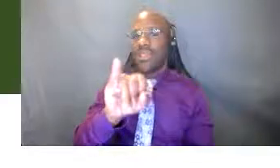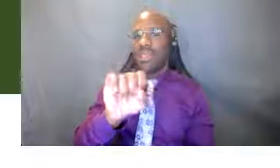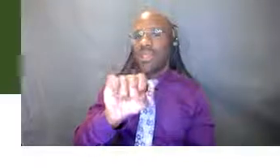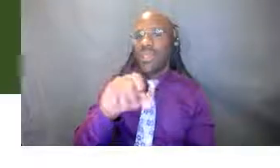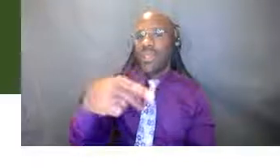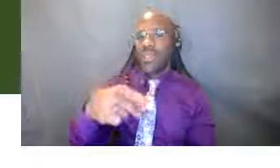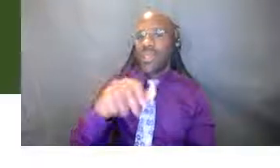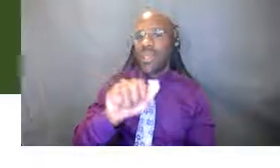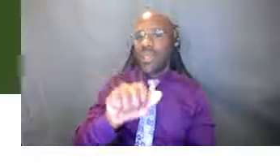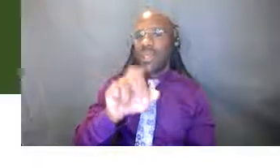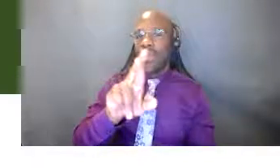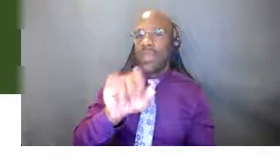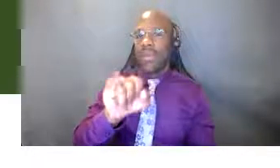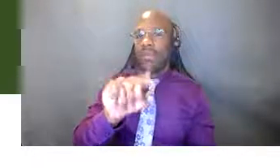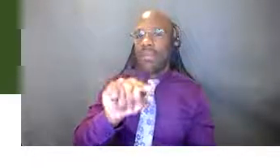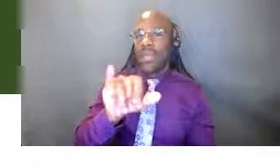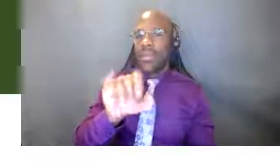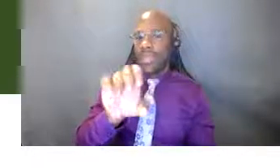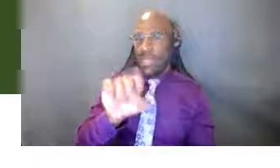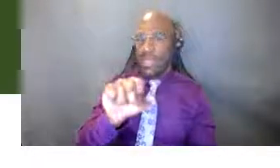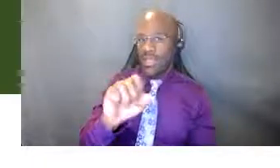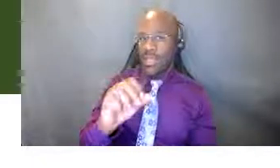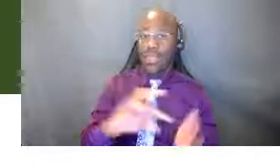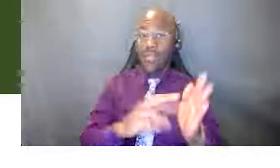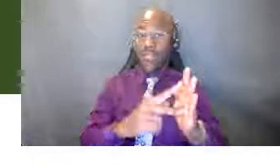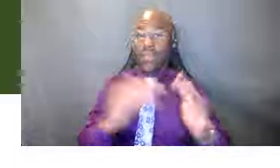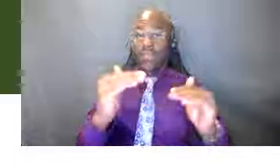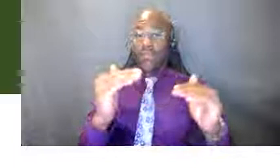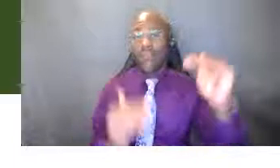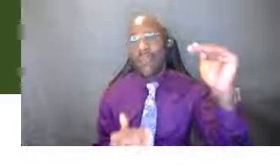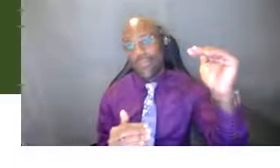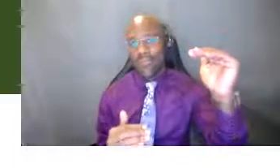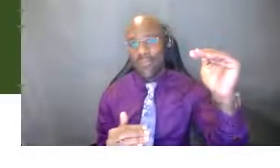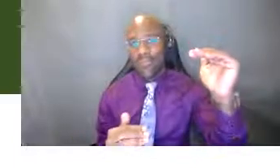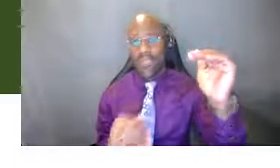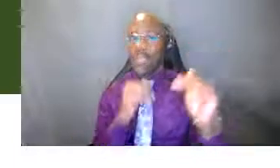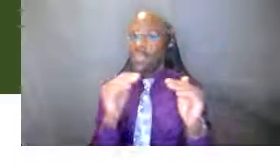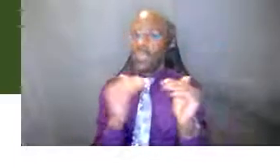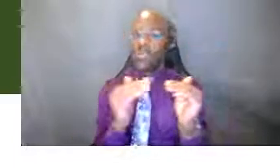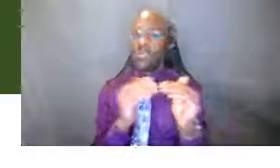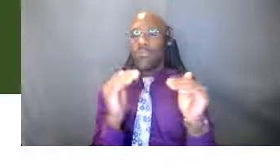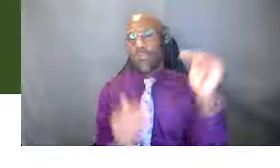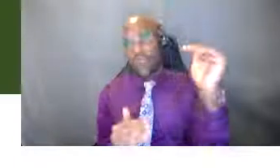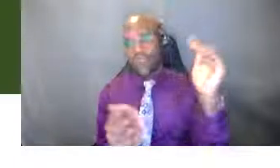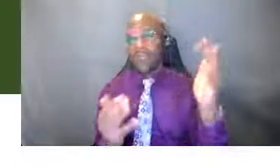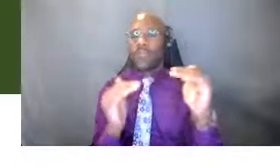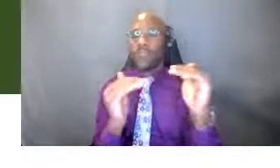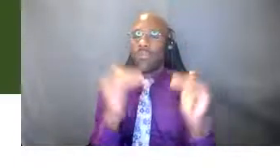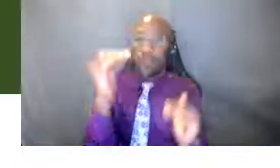between people with maybe in the physical health crisis and individuals in the mental health